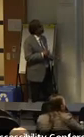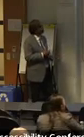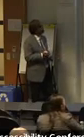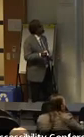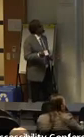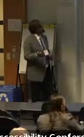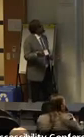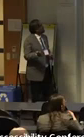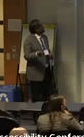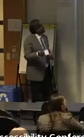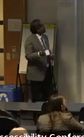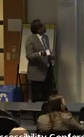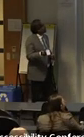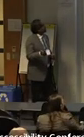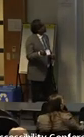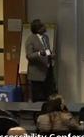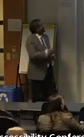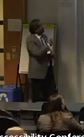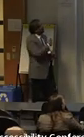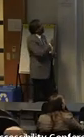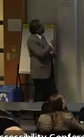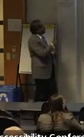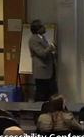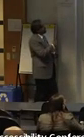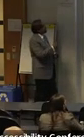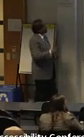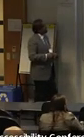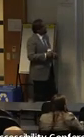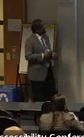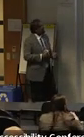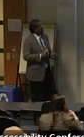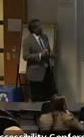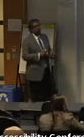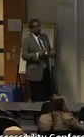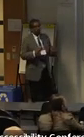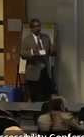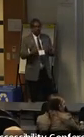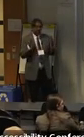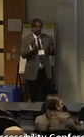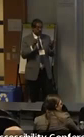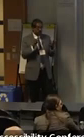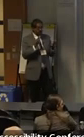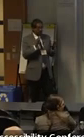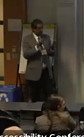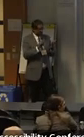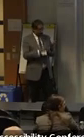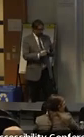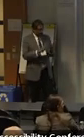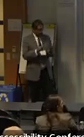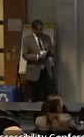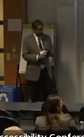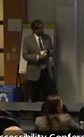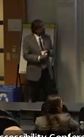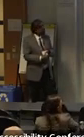again. So we, just as an aside, when we said we were going to do a